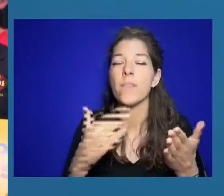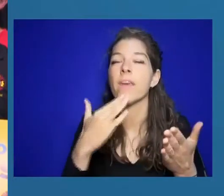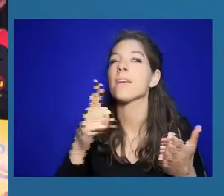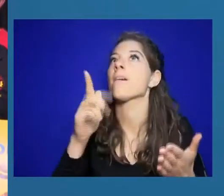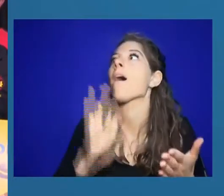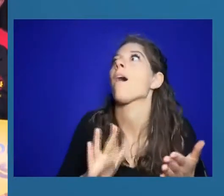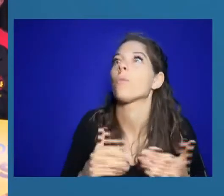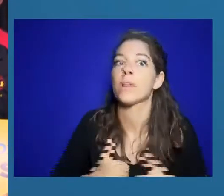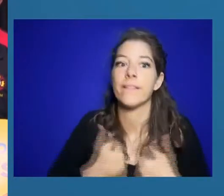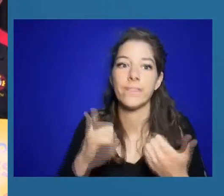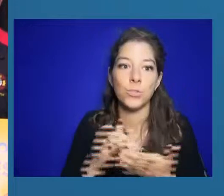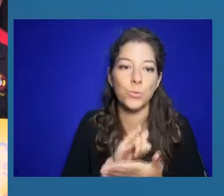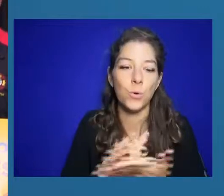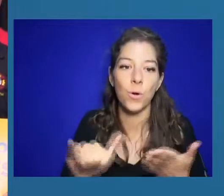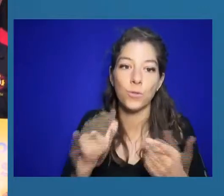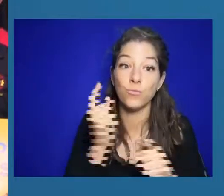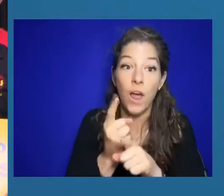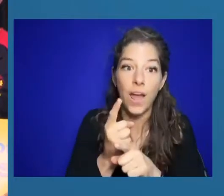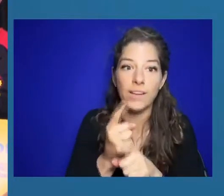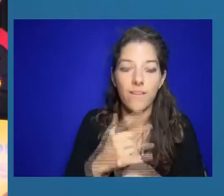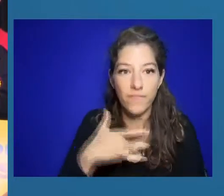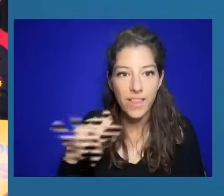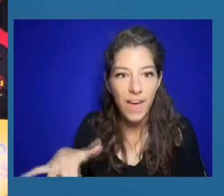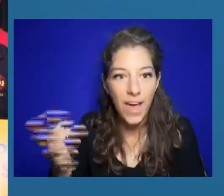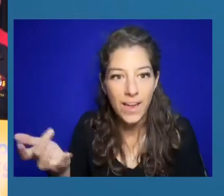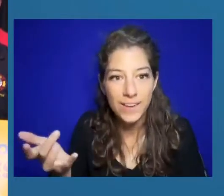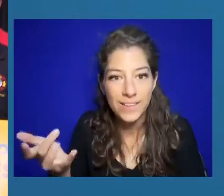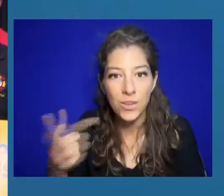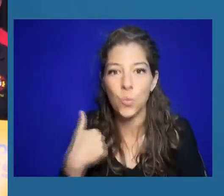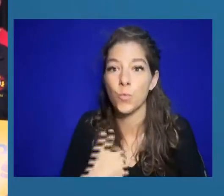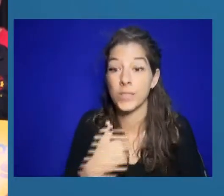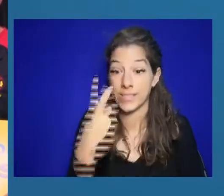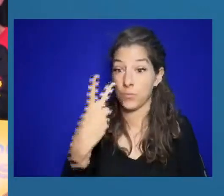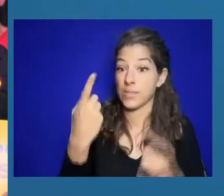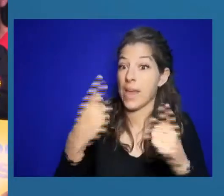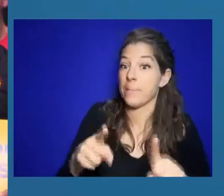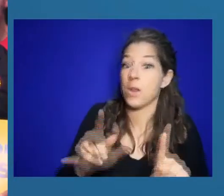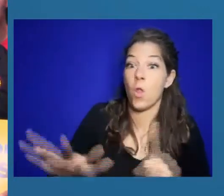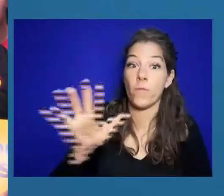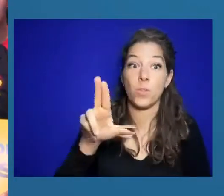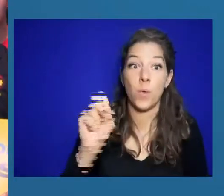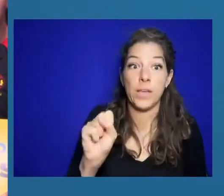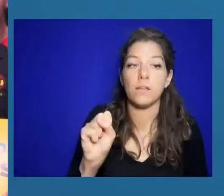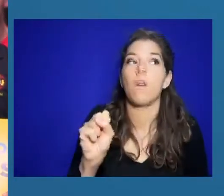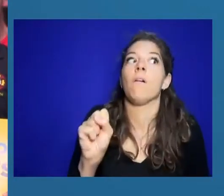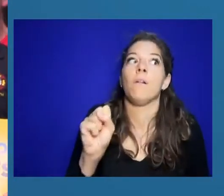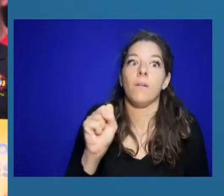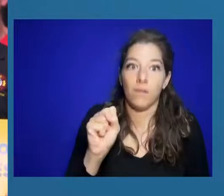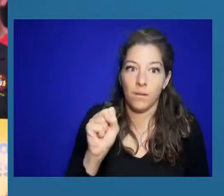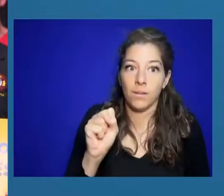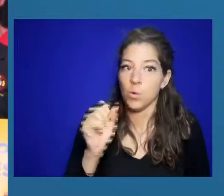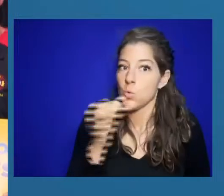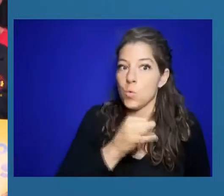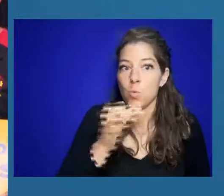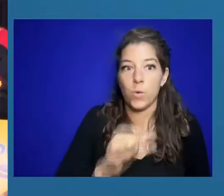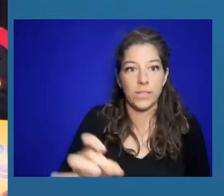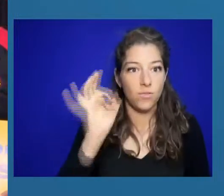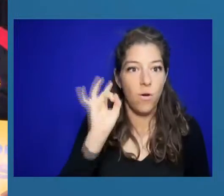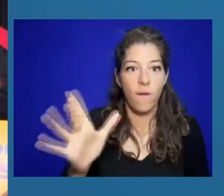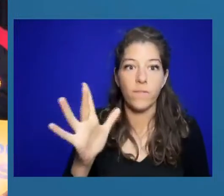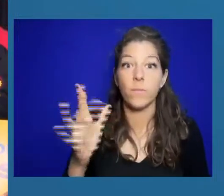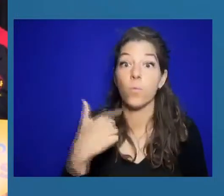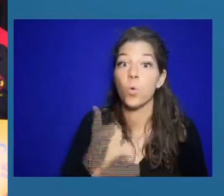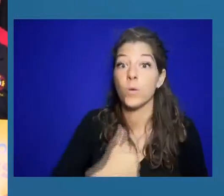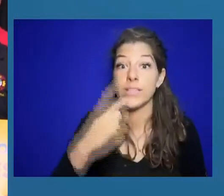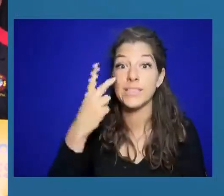York, isn't it? Don't you feel that way? Because when we're seeing what's happening across this country, it is horrific. And when we see